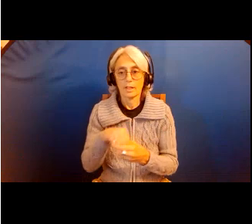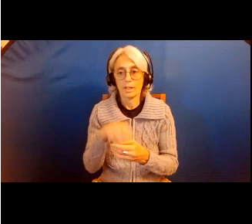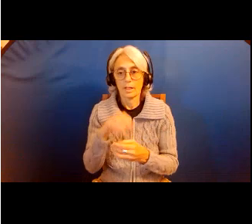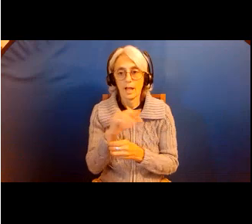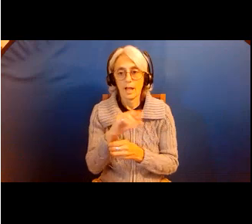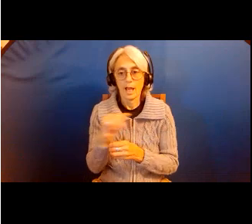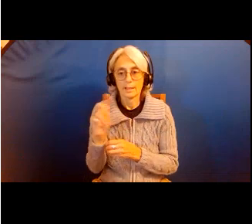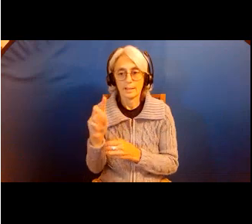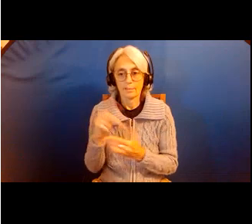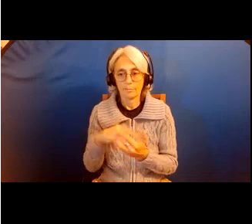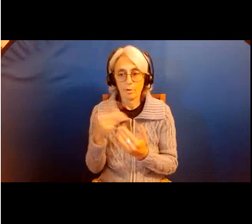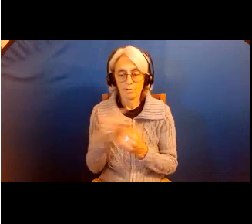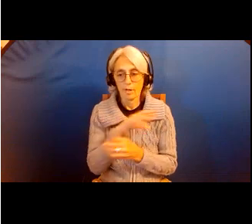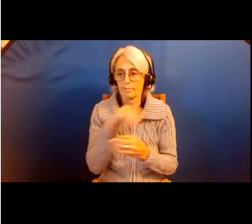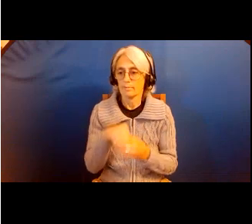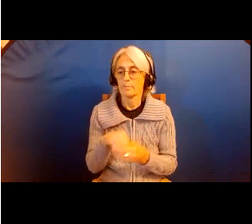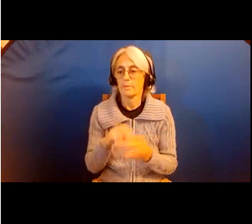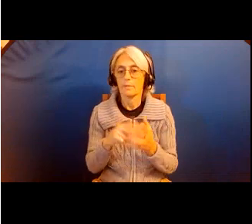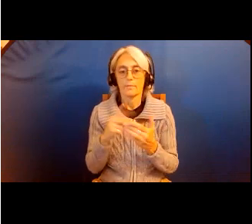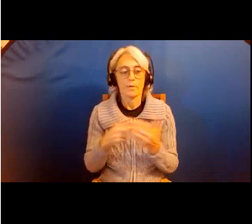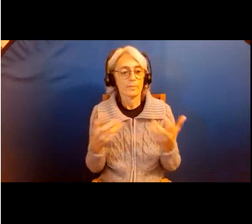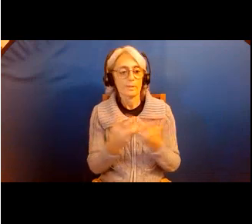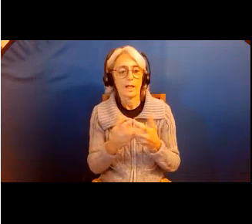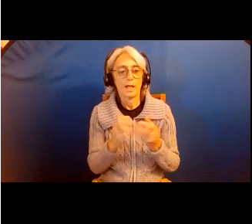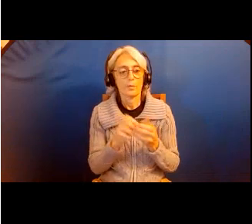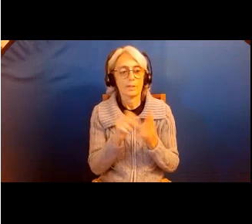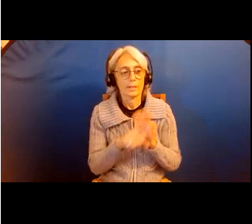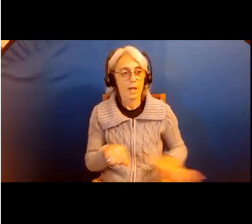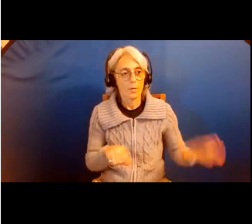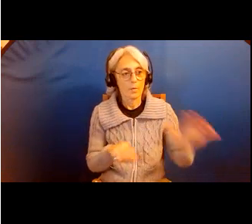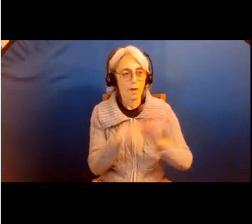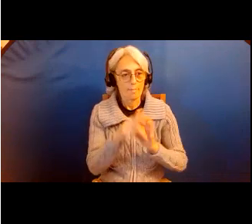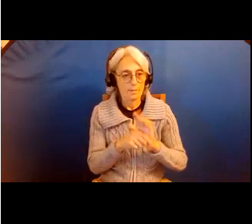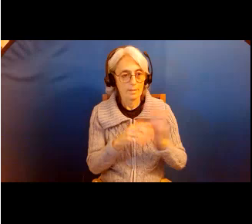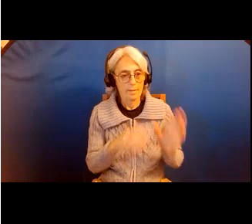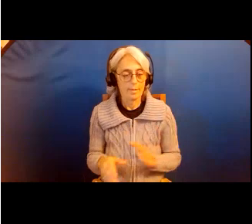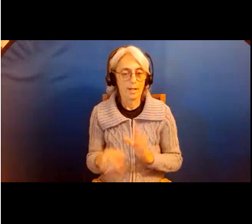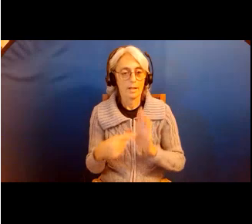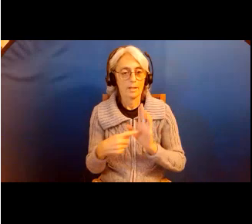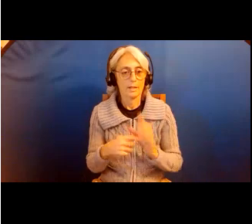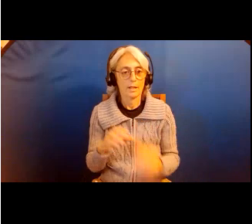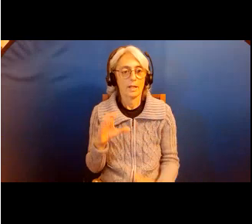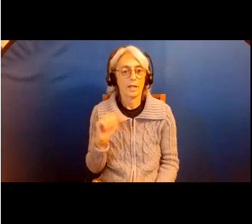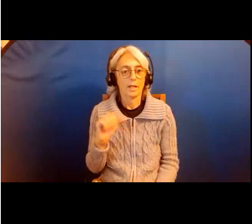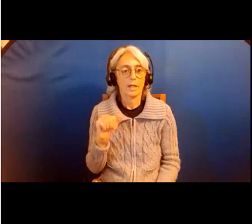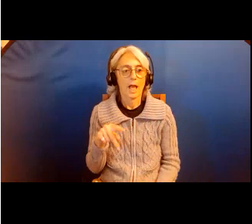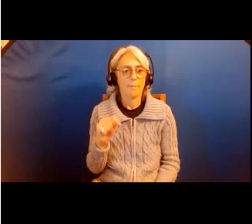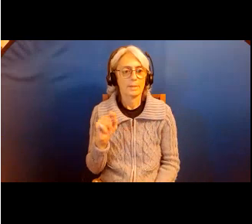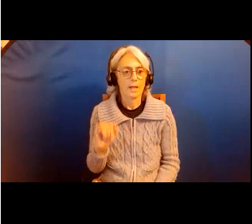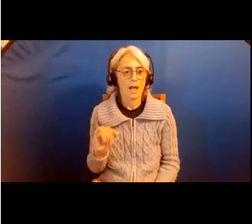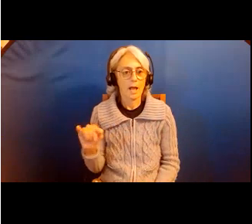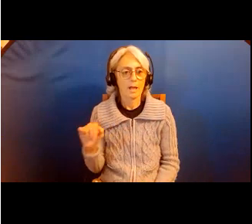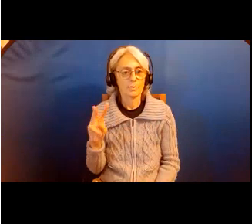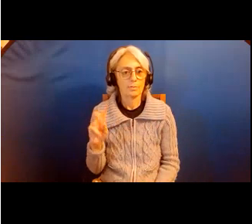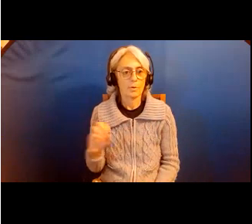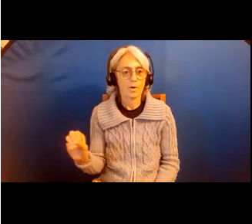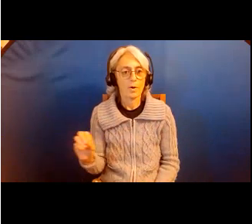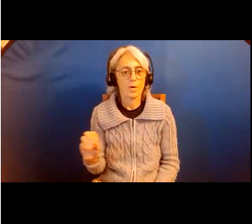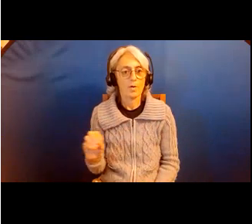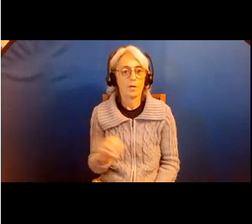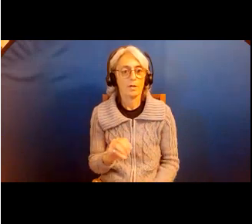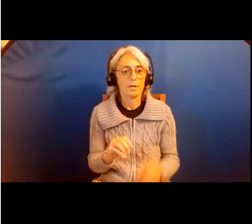program aligns the program with statewide policies and plans, such as CAPTI 2.0, the Caltrans